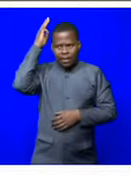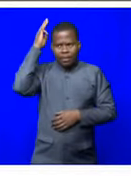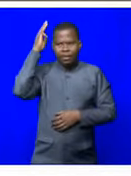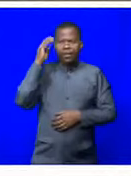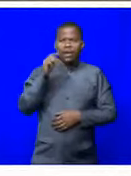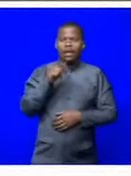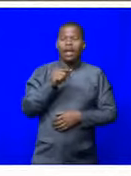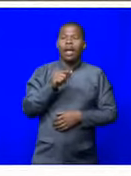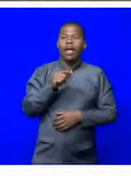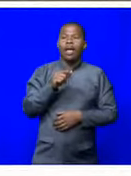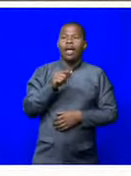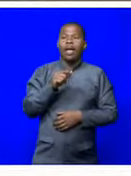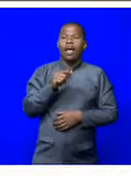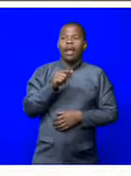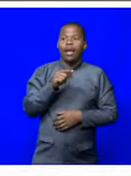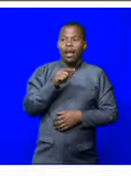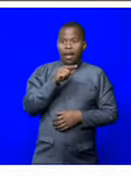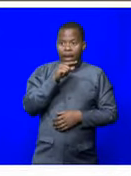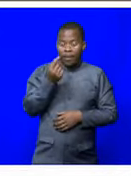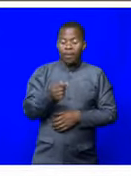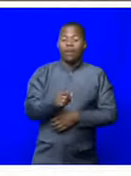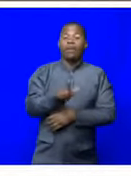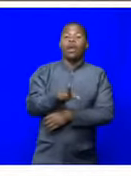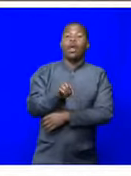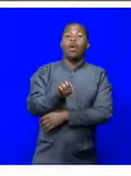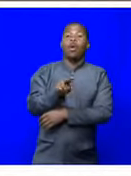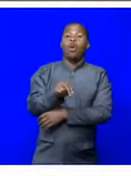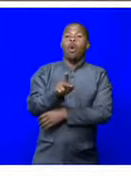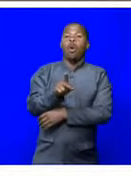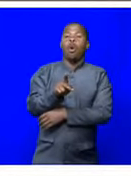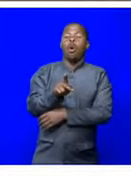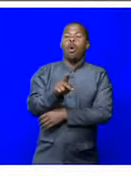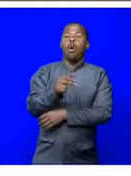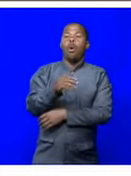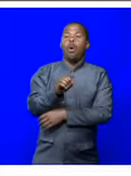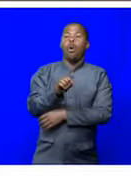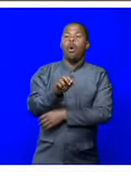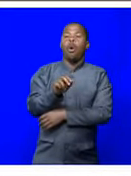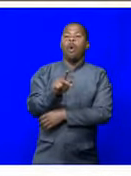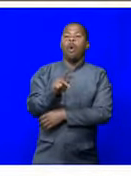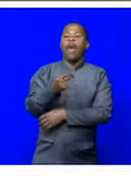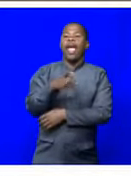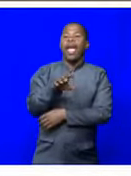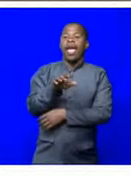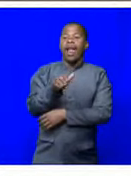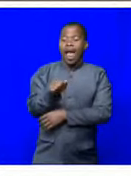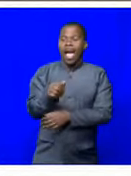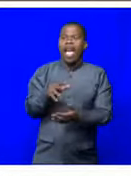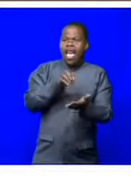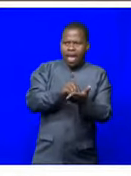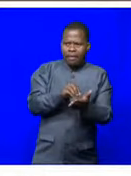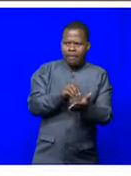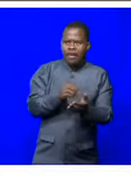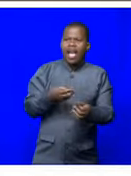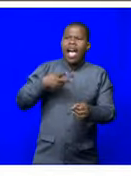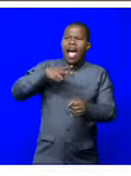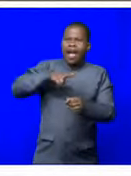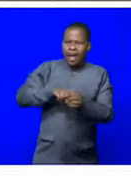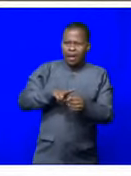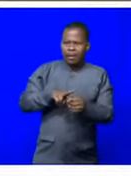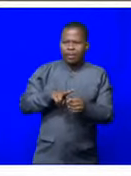abeka khona he has been here for some time cishe composition yalo libandla yime ngalolo hlobo